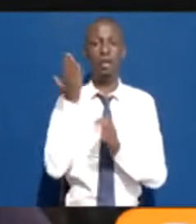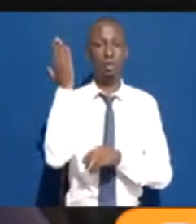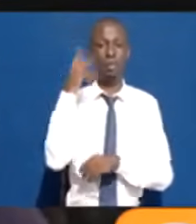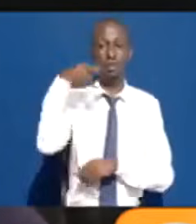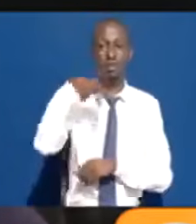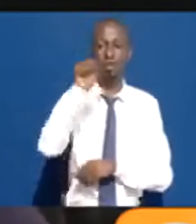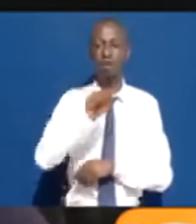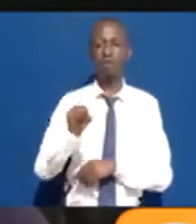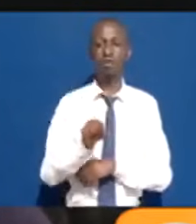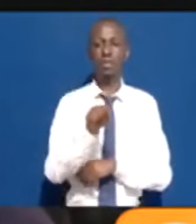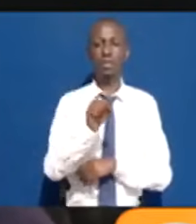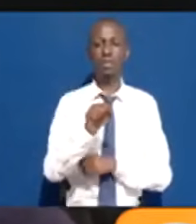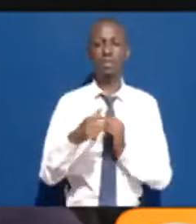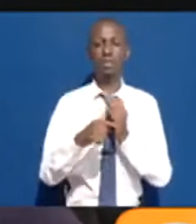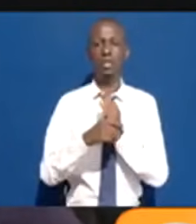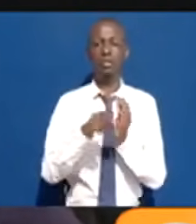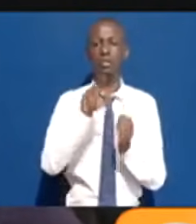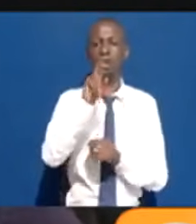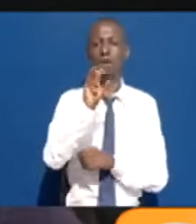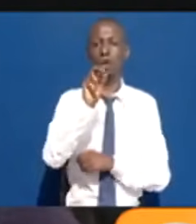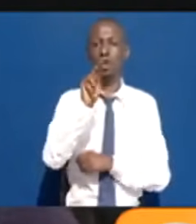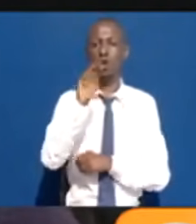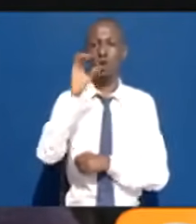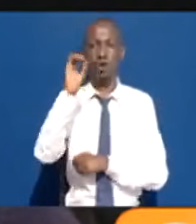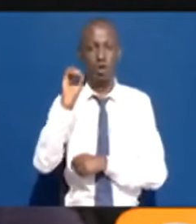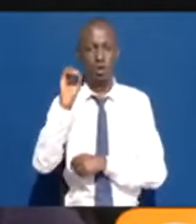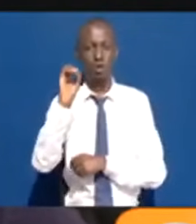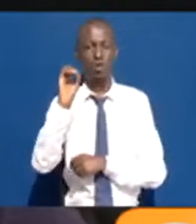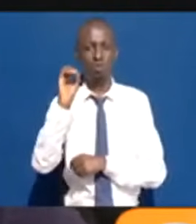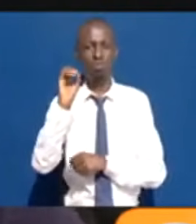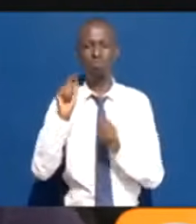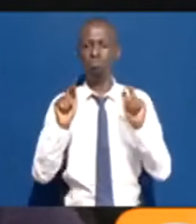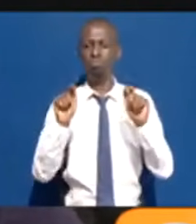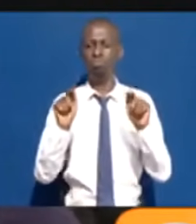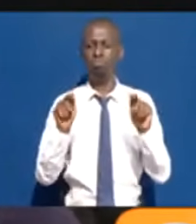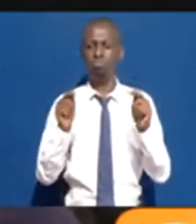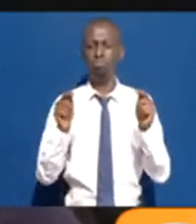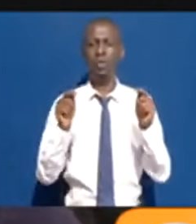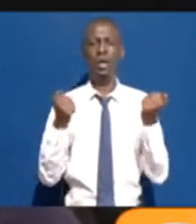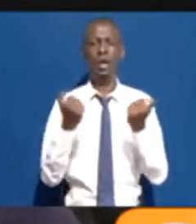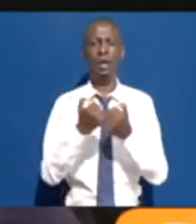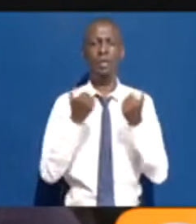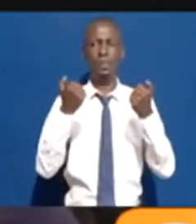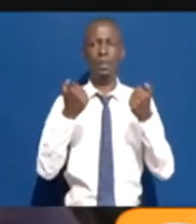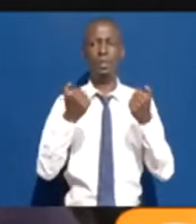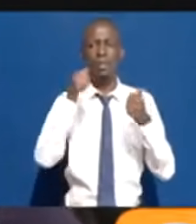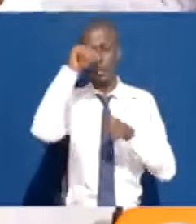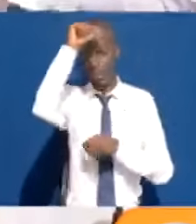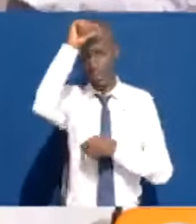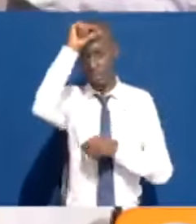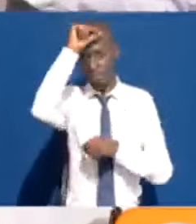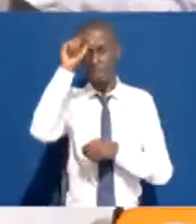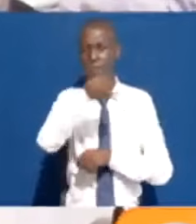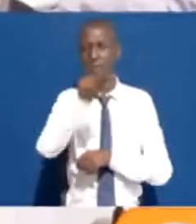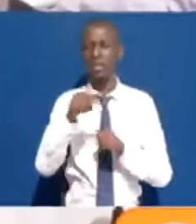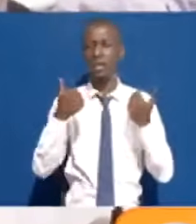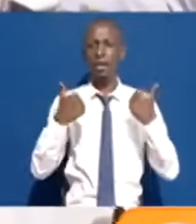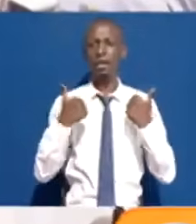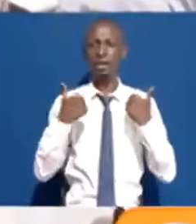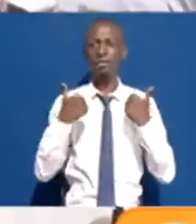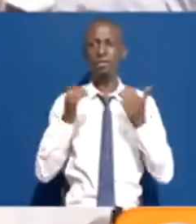Principal Secretary Kipron Orono. The supremacy battle revealing the extent of fault lines in government, which escalated